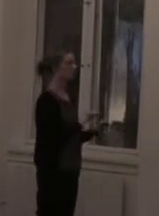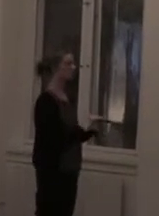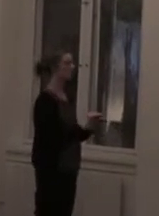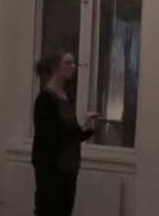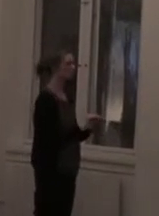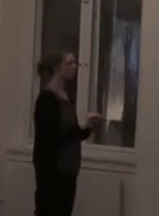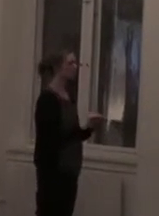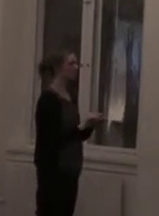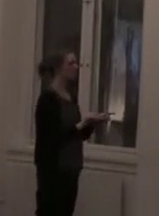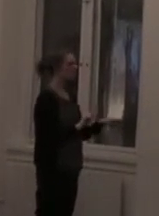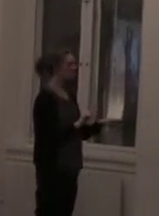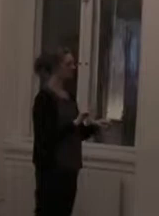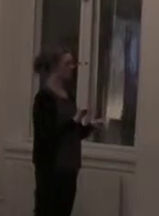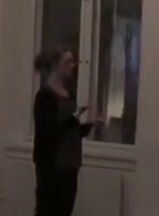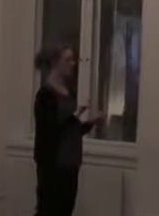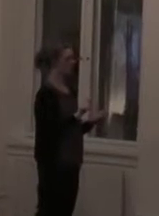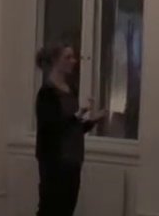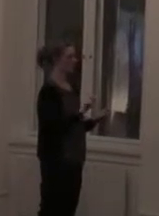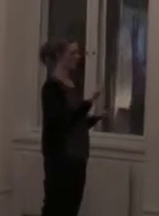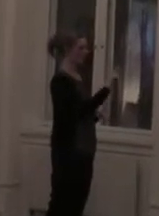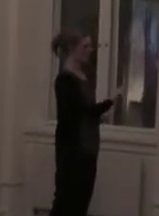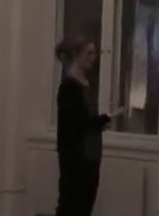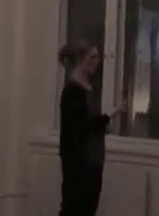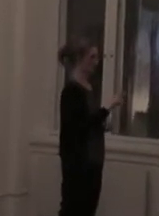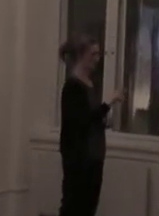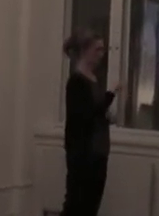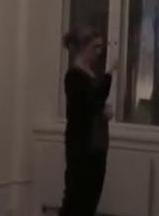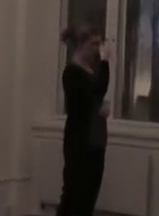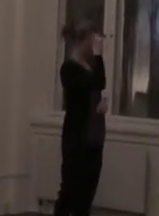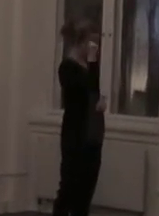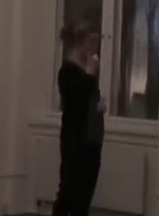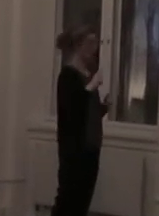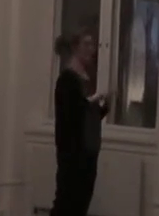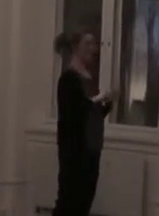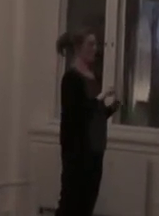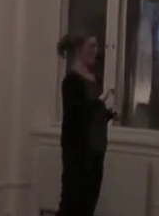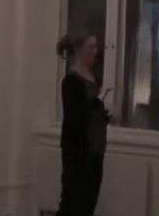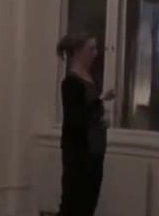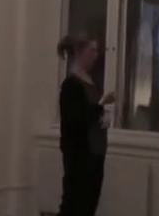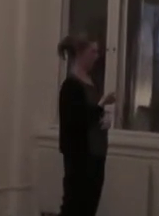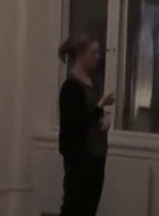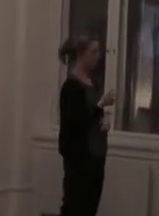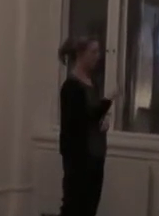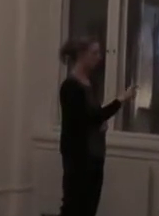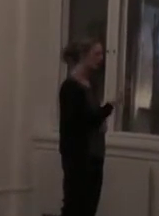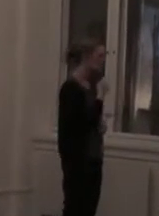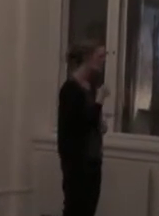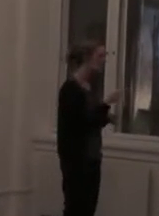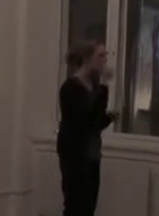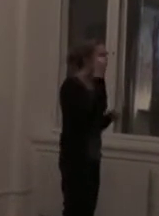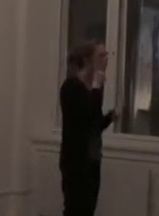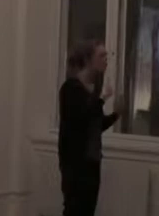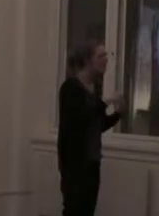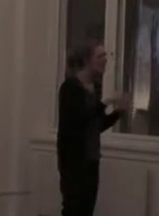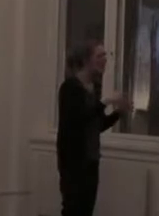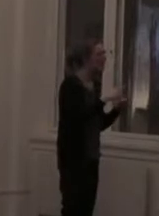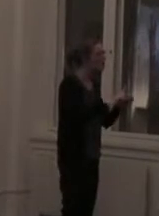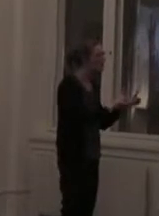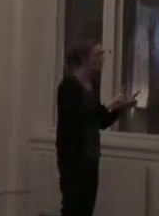She's covered, she's a widow and a grandmother. She asked, could you explain queer again? And I